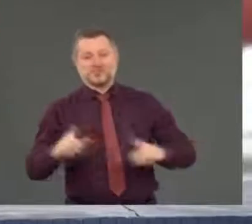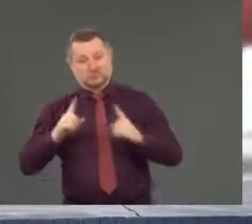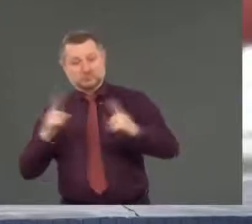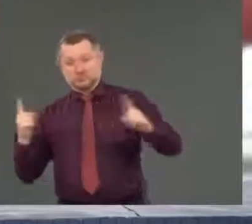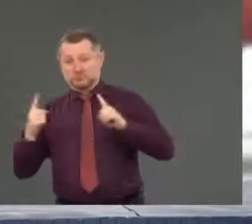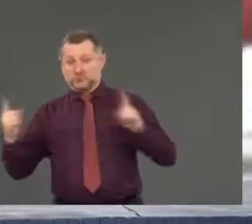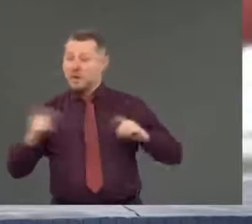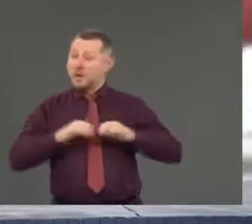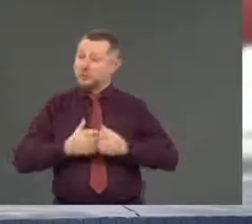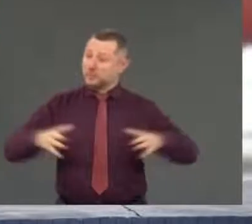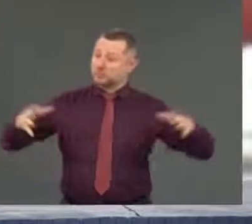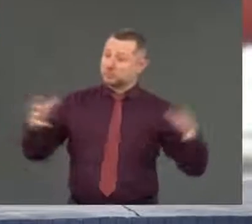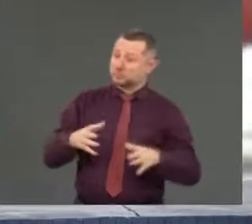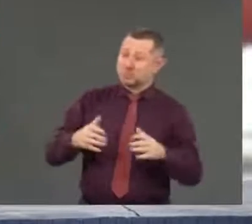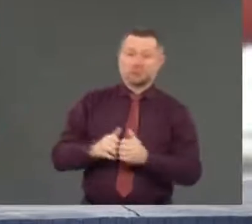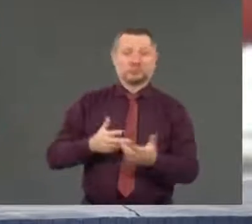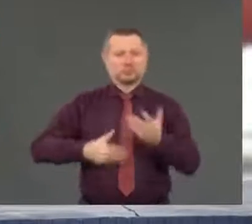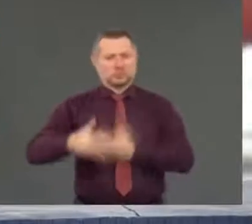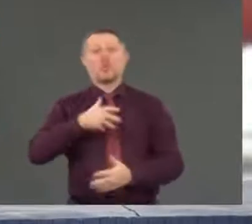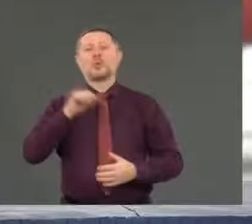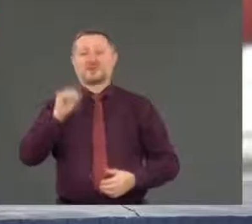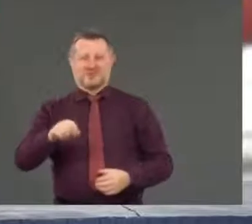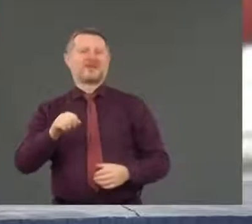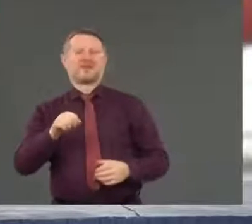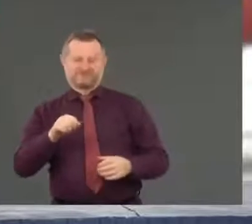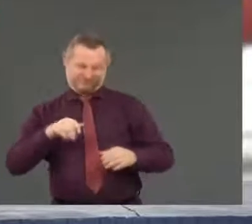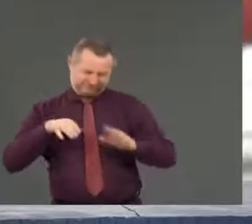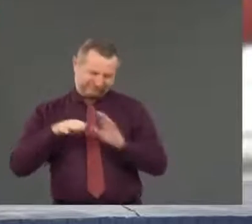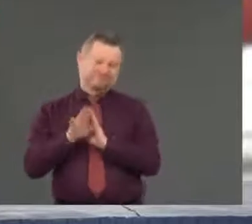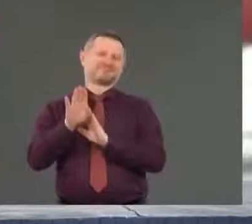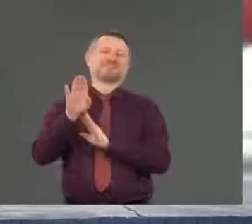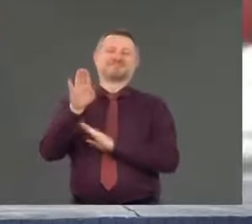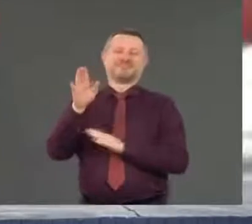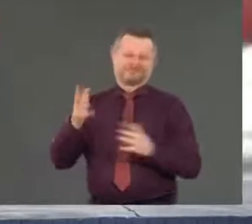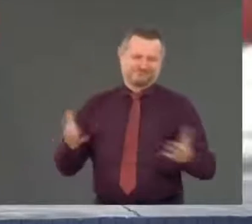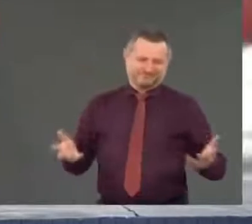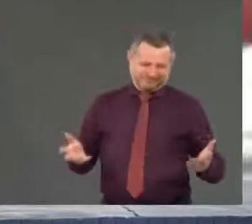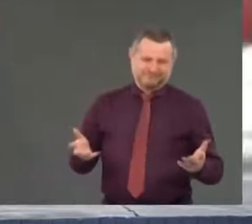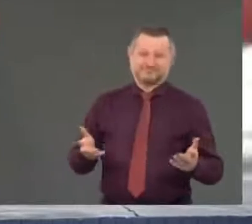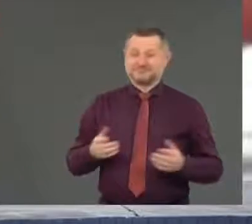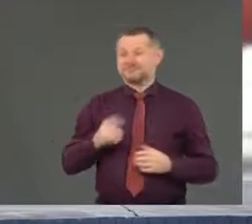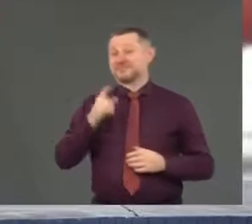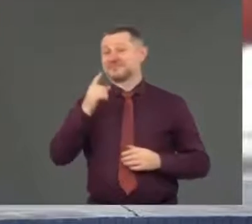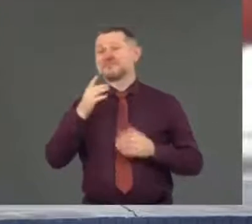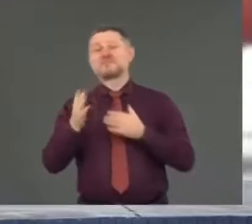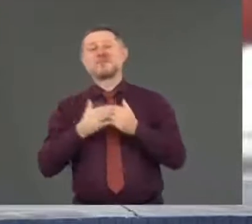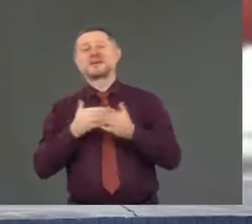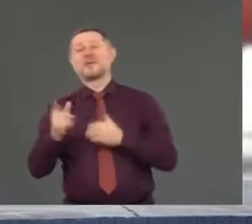increasing activity, you will increase the infection rate. It does bounce anyway.